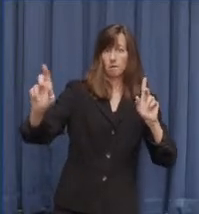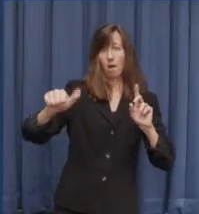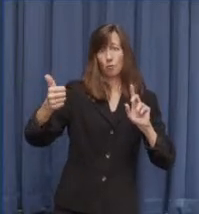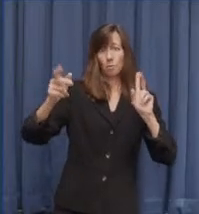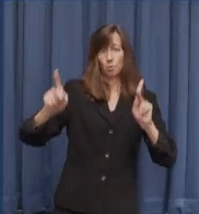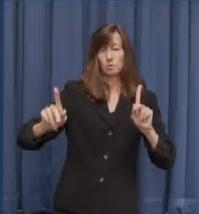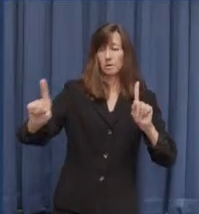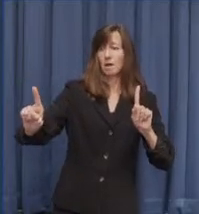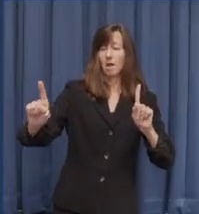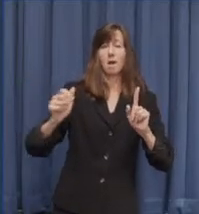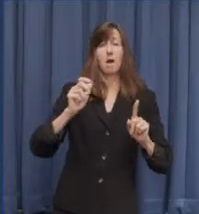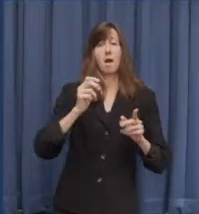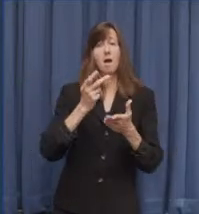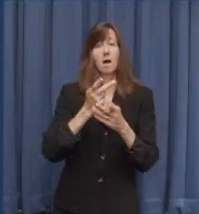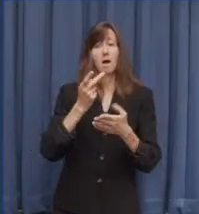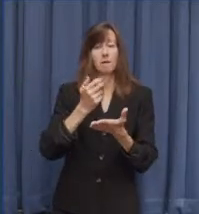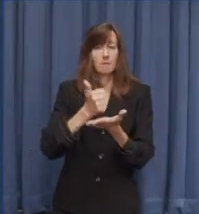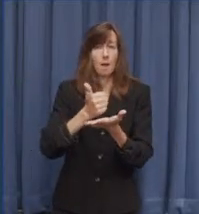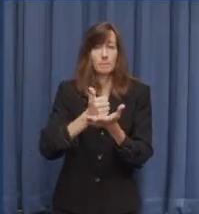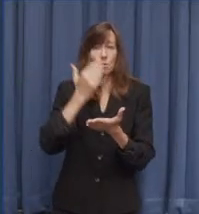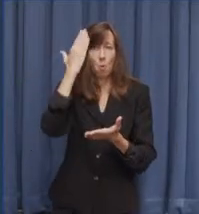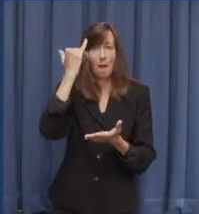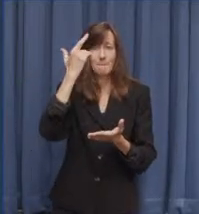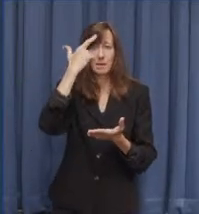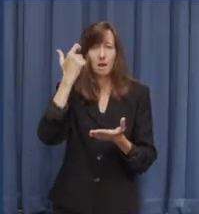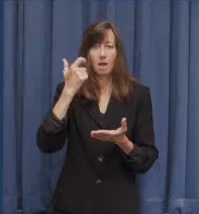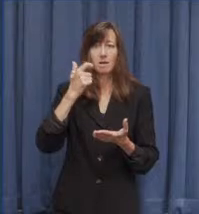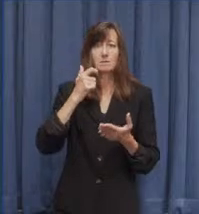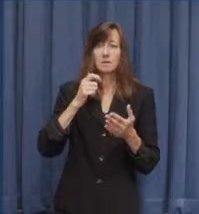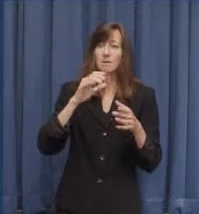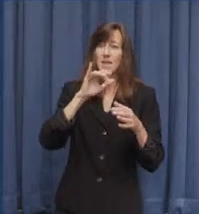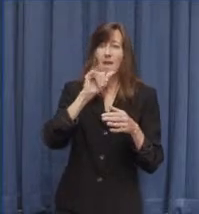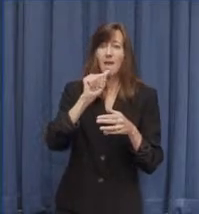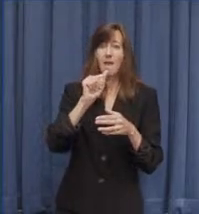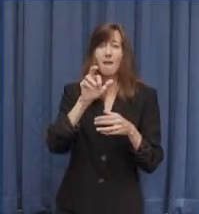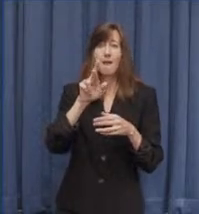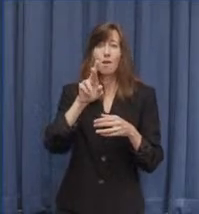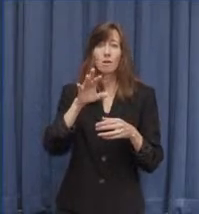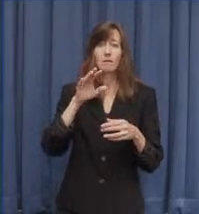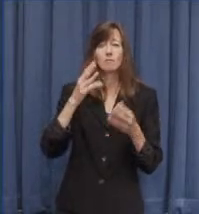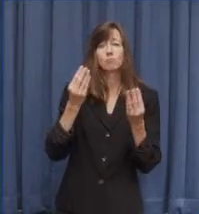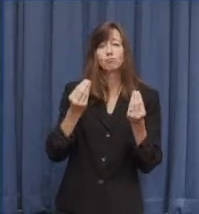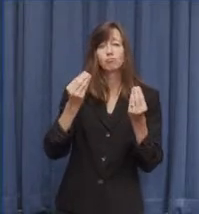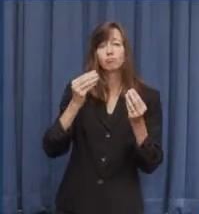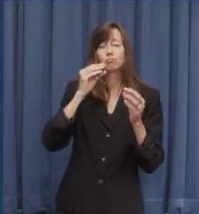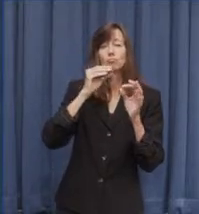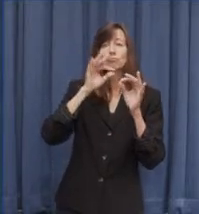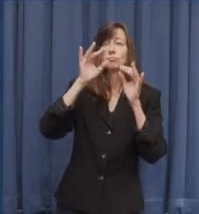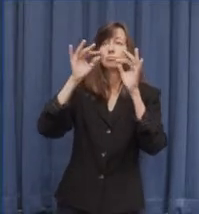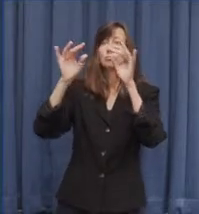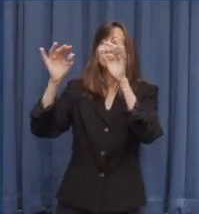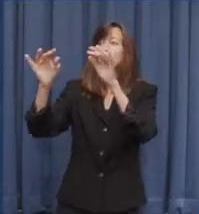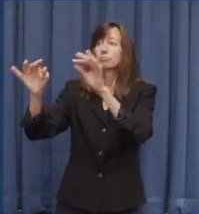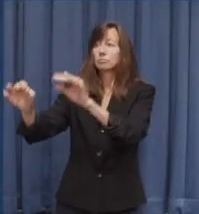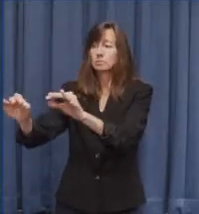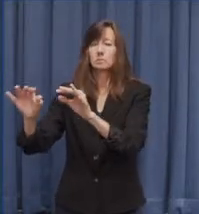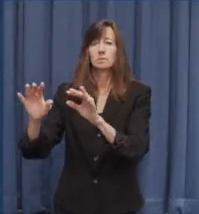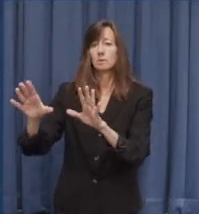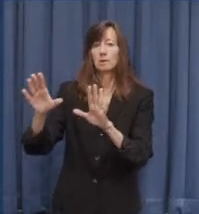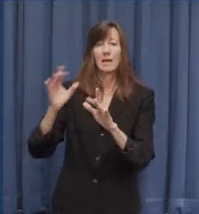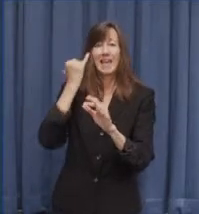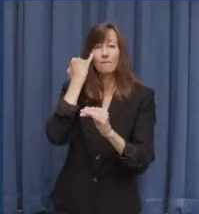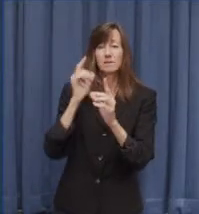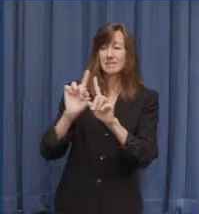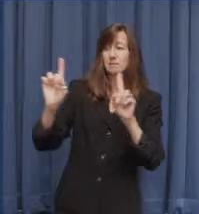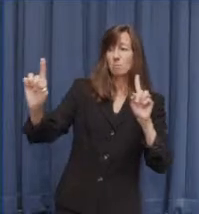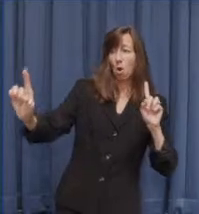the droplets that might contain COVID will fall to the ground rather than spread to others. And finally, please wash hands and use